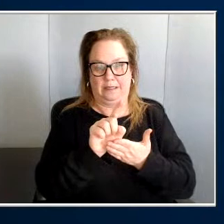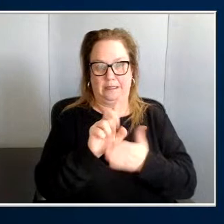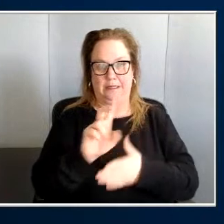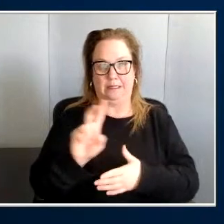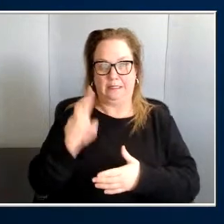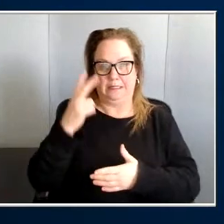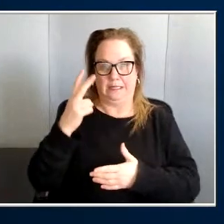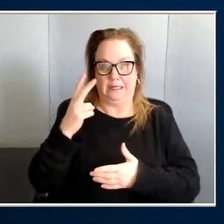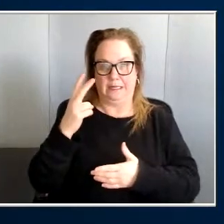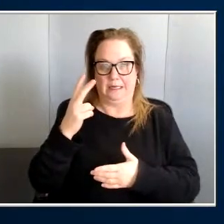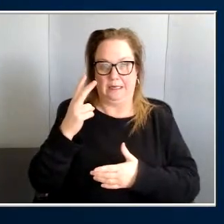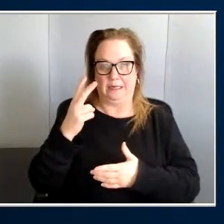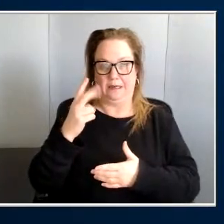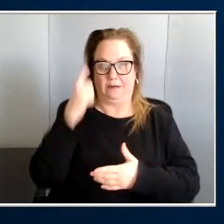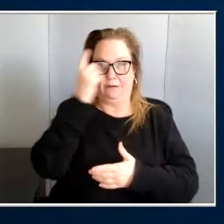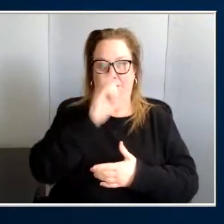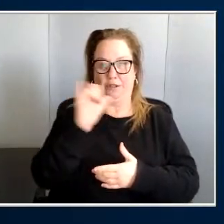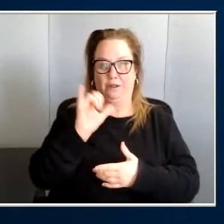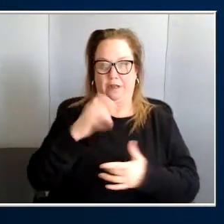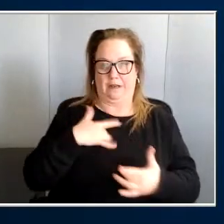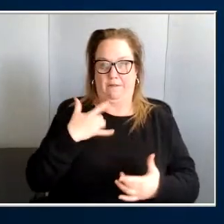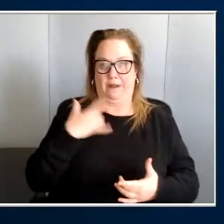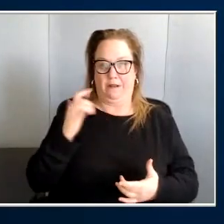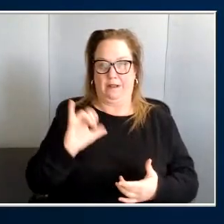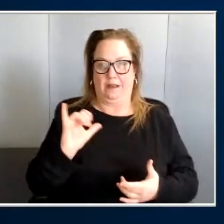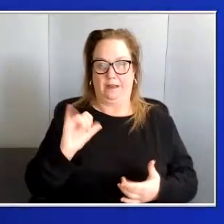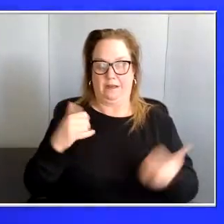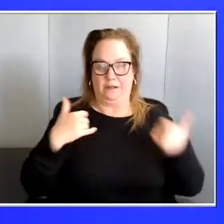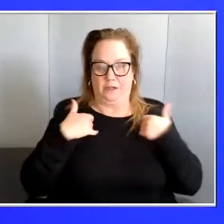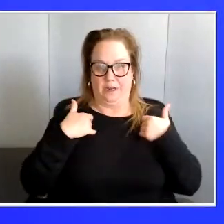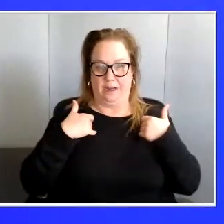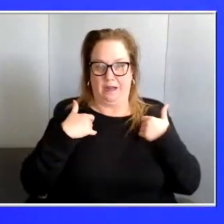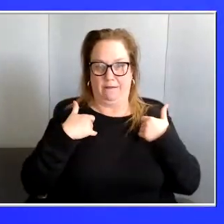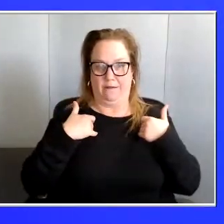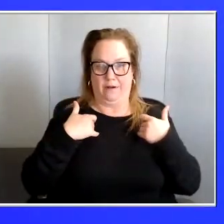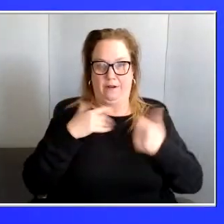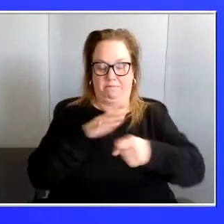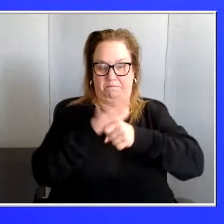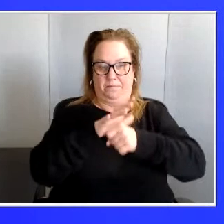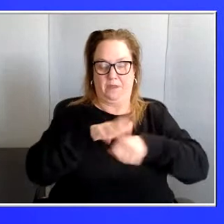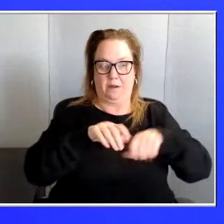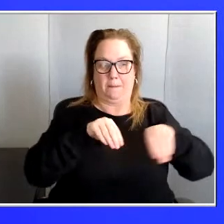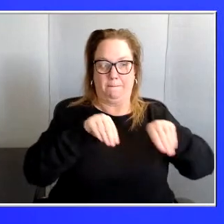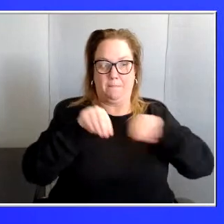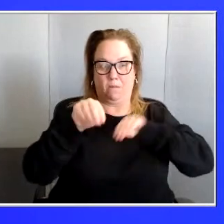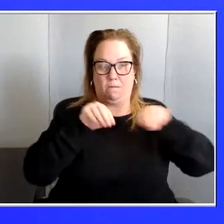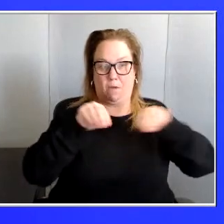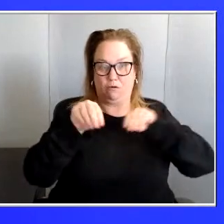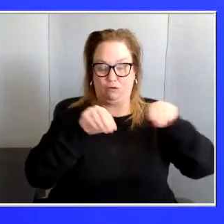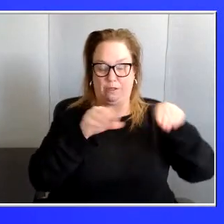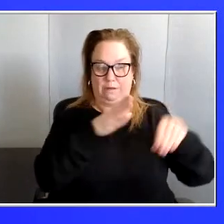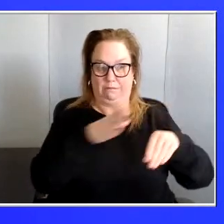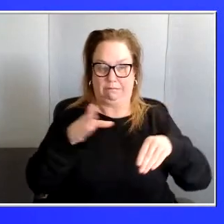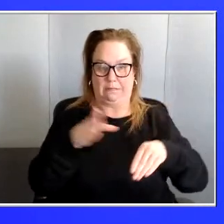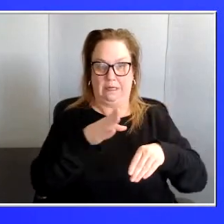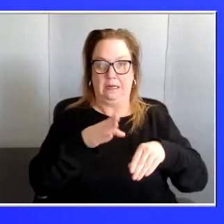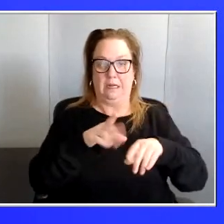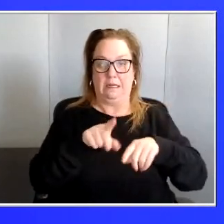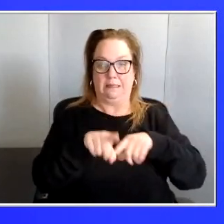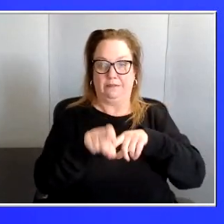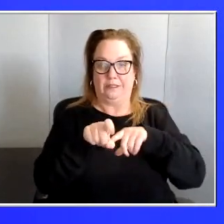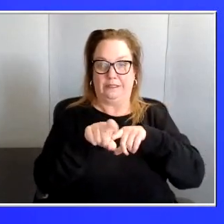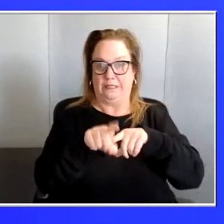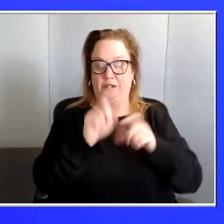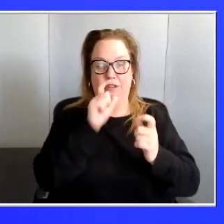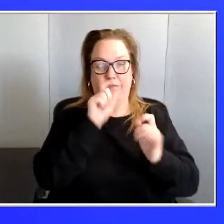does she look like and feel like? So does she have the adequate range of motion? Does she have good knee extension? They don't have to be